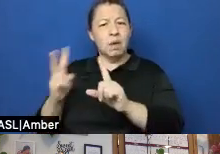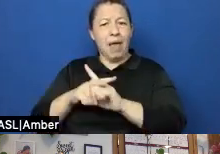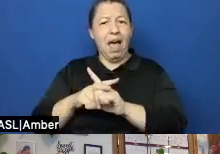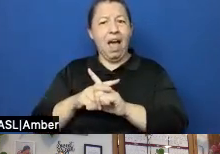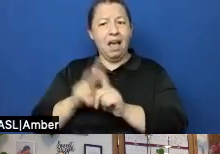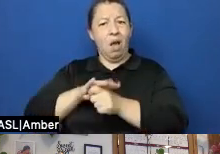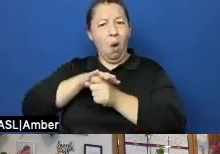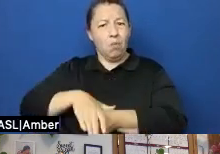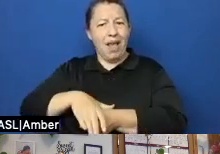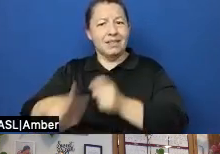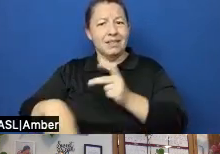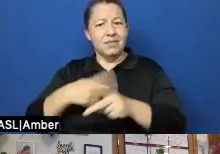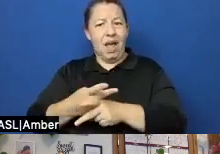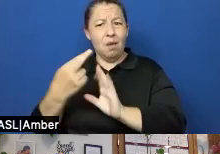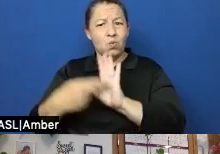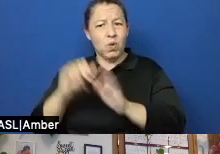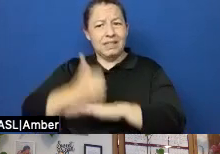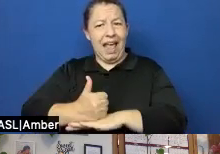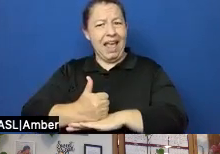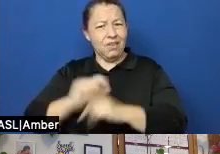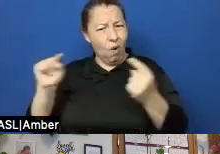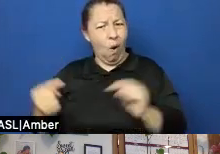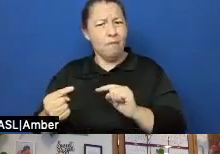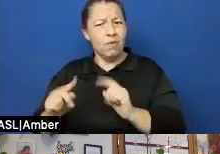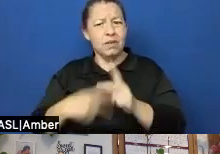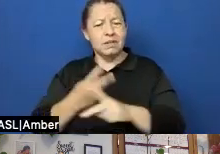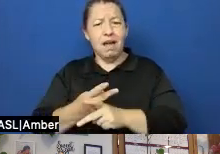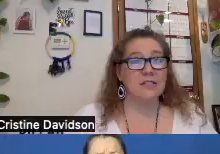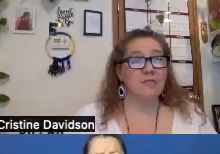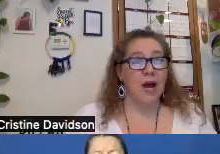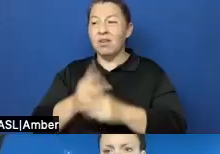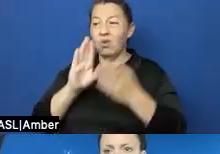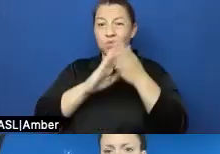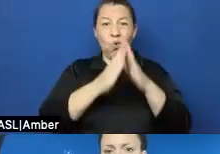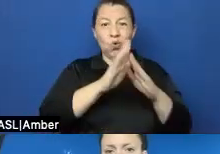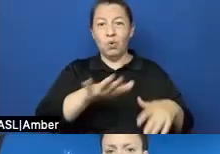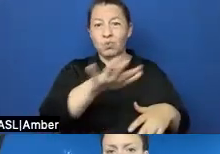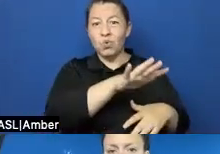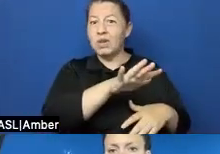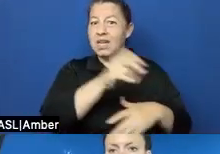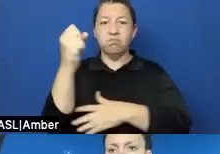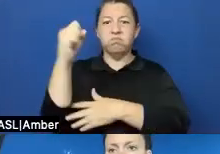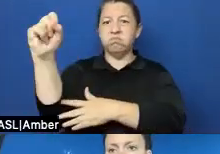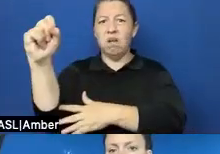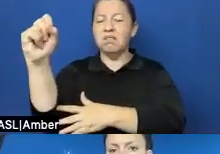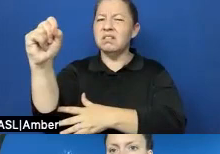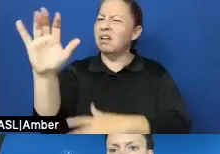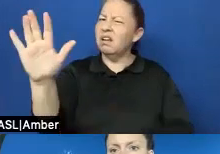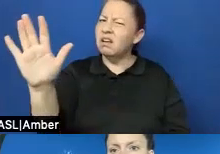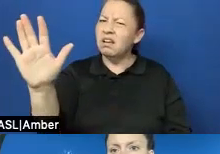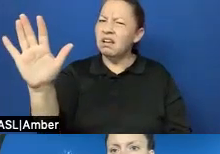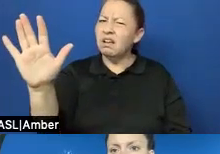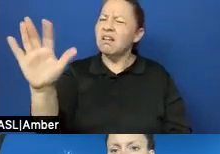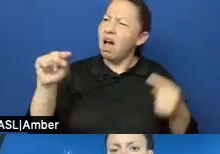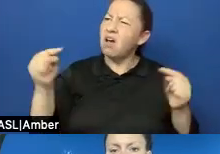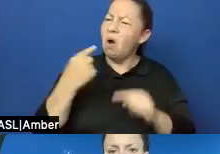oppressive and harmful. And, you know, the community is rising up to say it's harmful